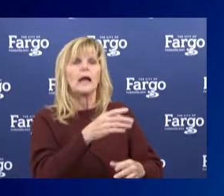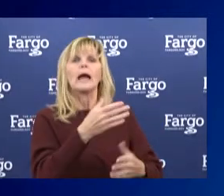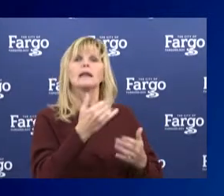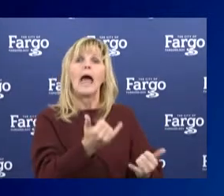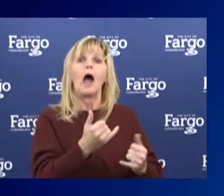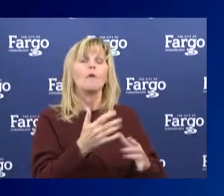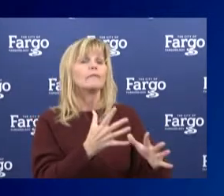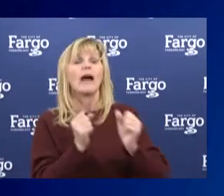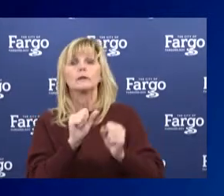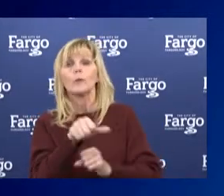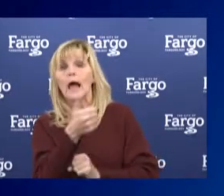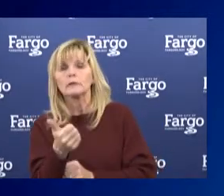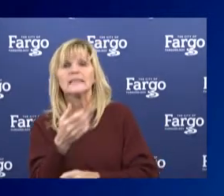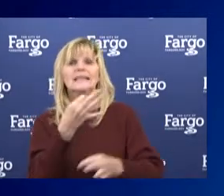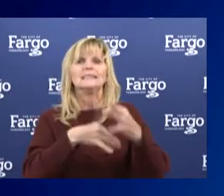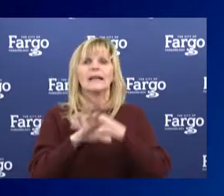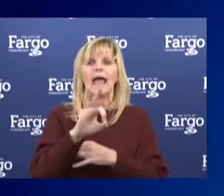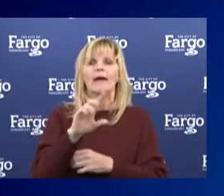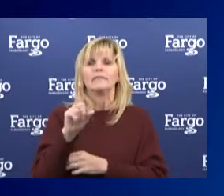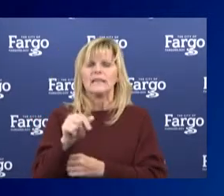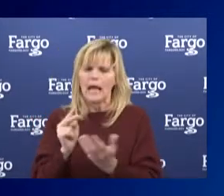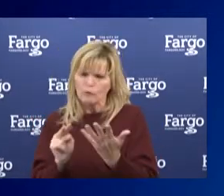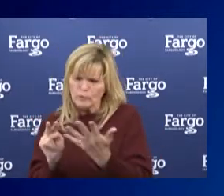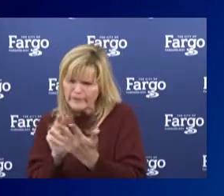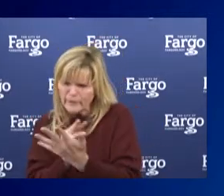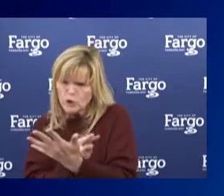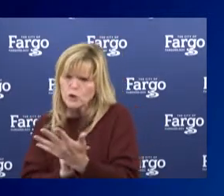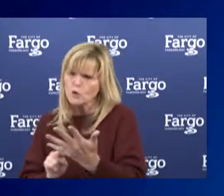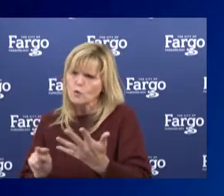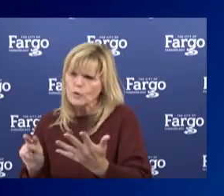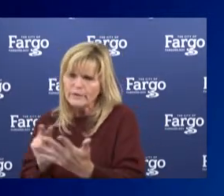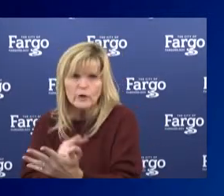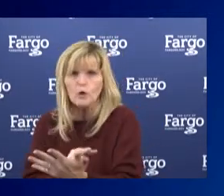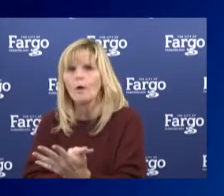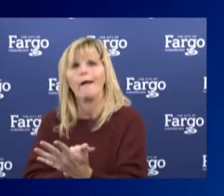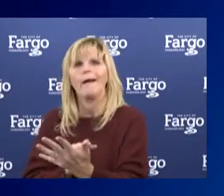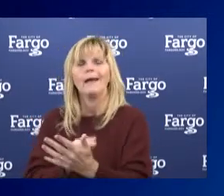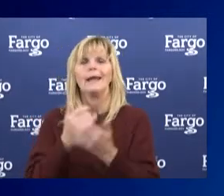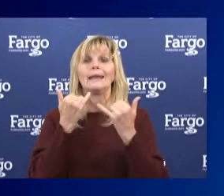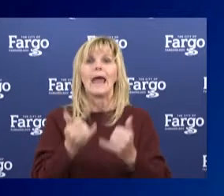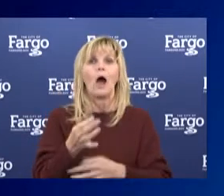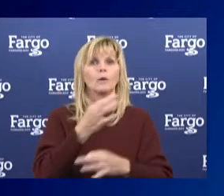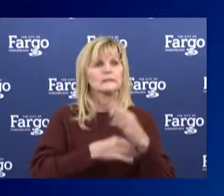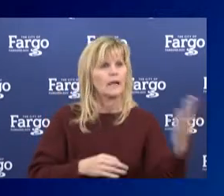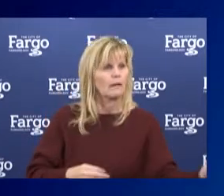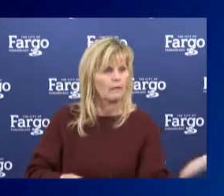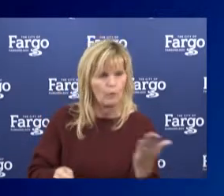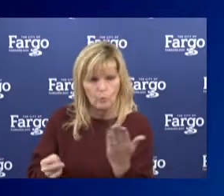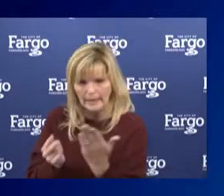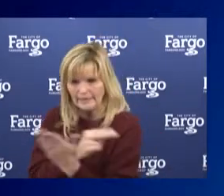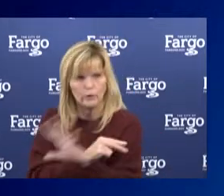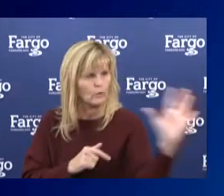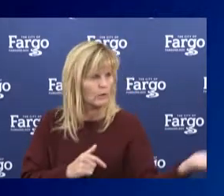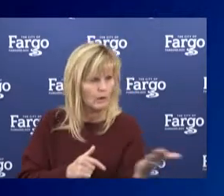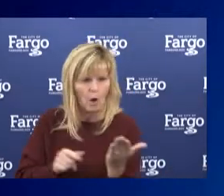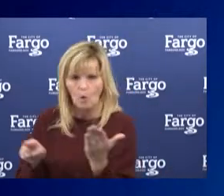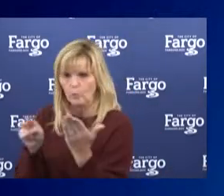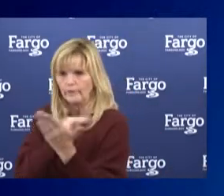end for the FDA to review all of this, they're doing it on a rolling basis, and they're doing it at the same time